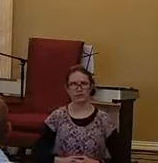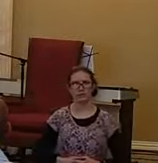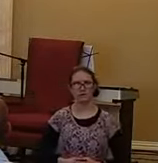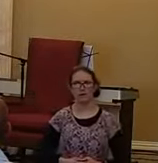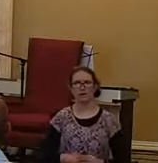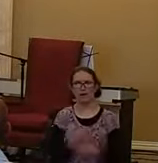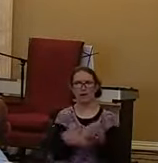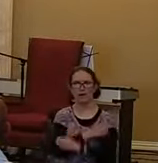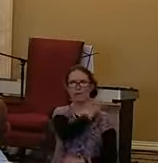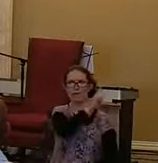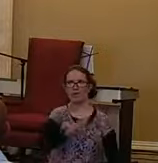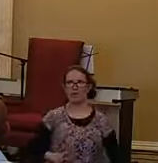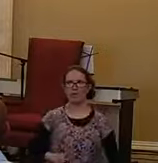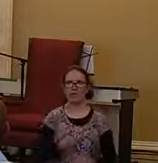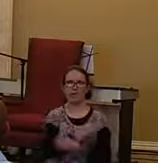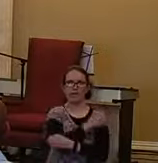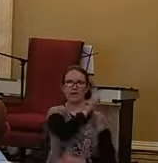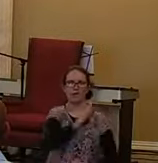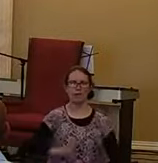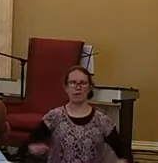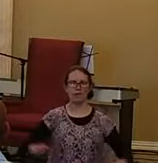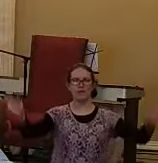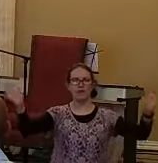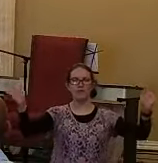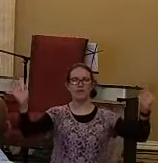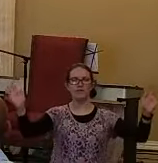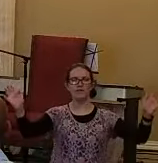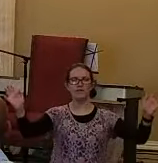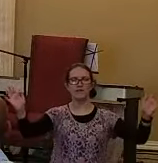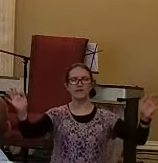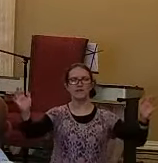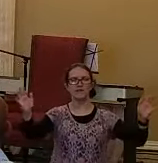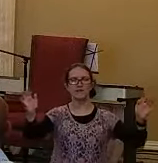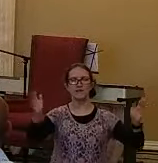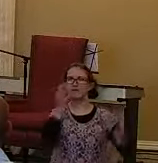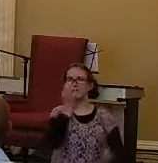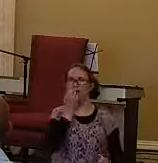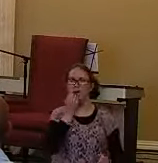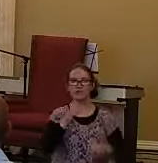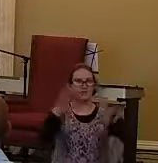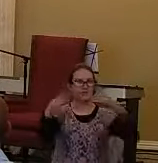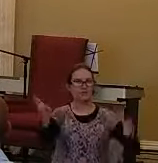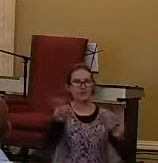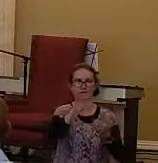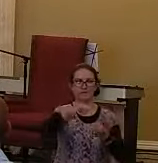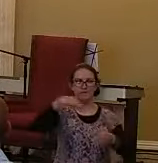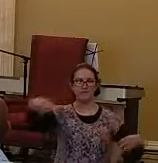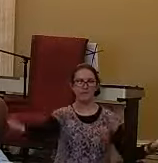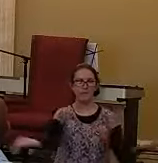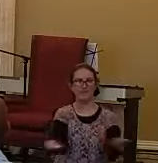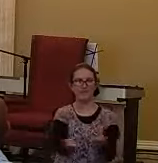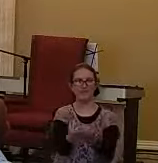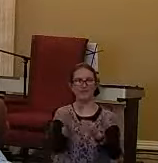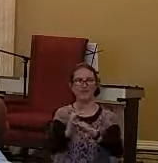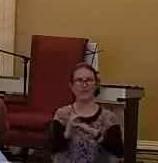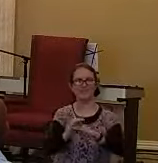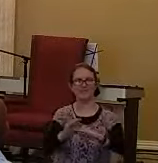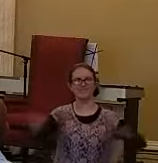Let's just love the Lord. Let's love the Lord. Hallelujah. There's such a sweet presence of the Holy Ghost in this house